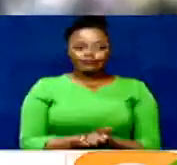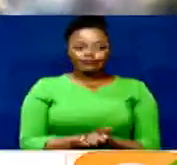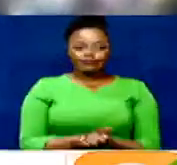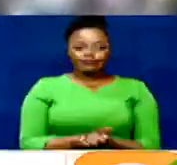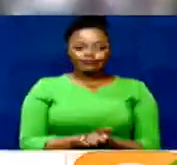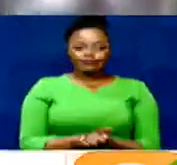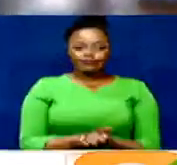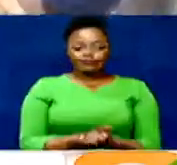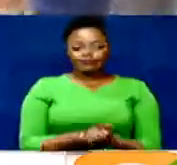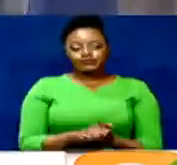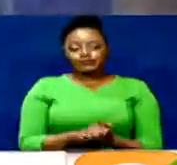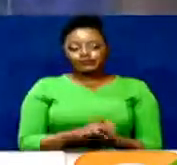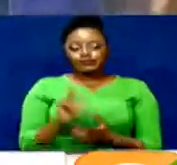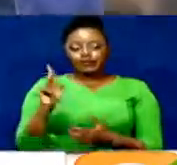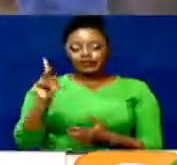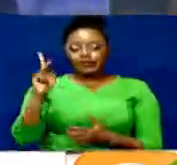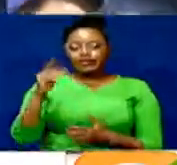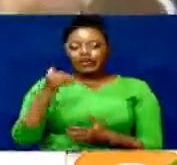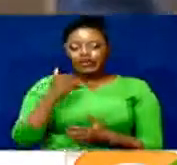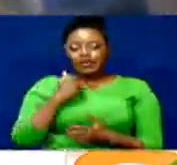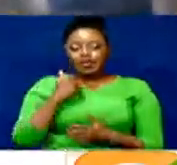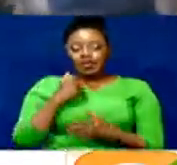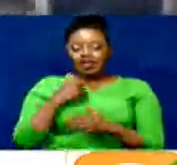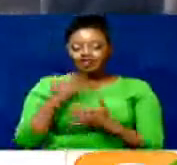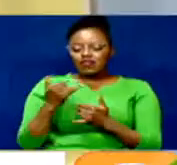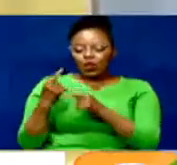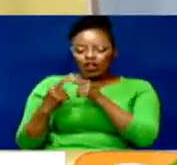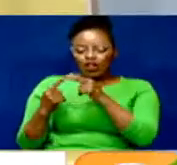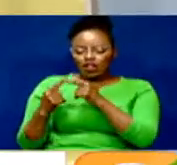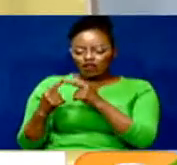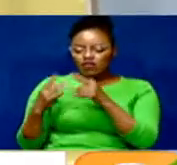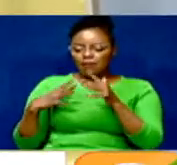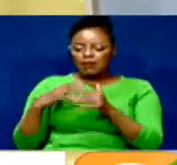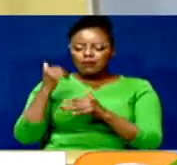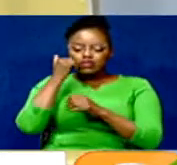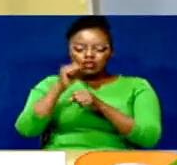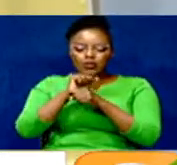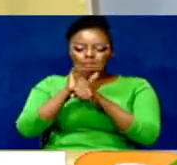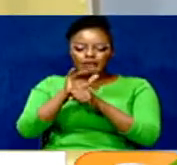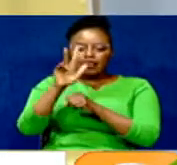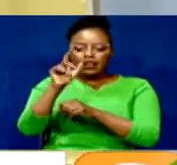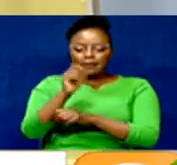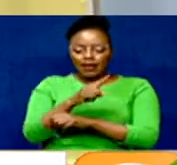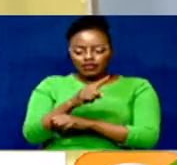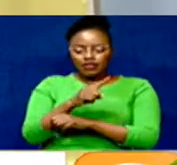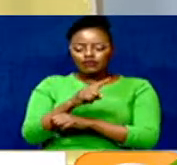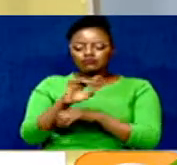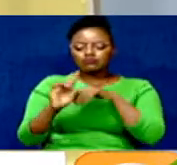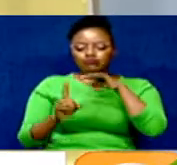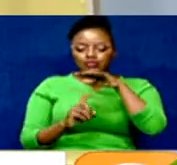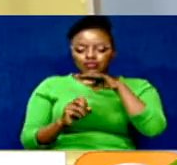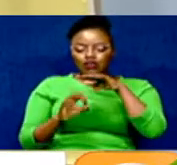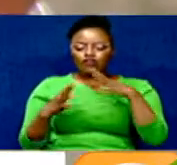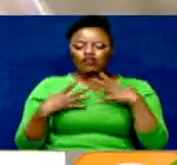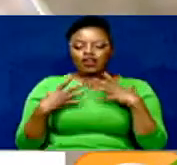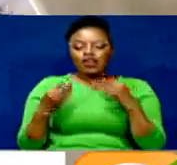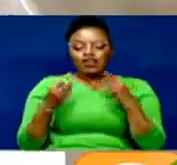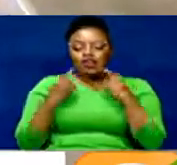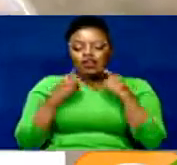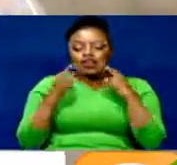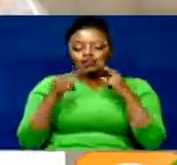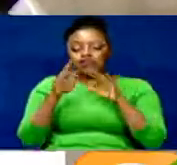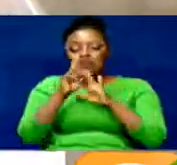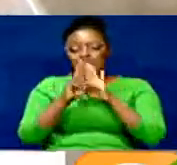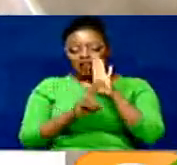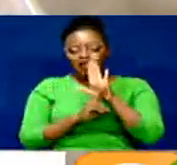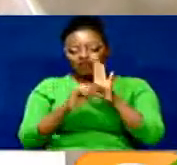The country is facing a resurgence of COVID-19 cases, 3 months after the Ministry of Health revised containment measures